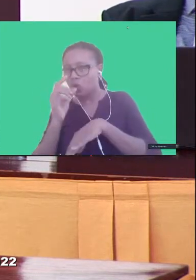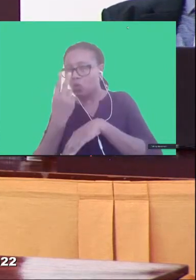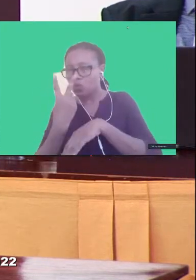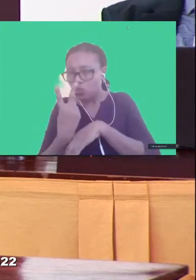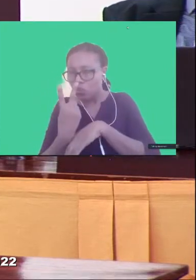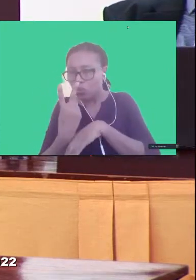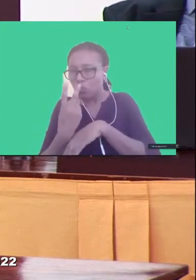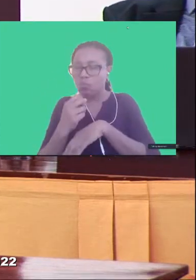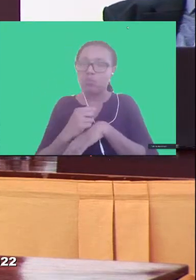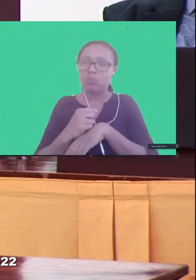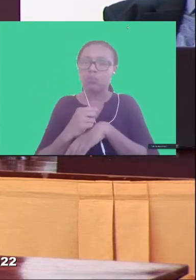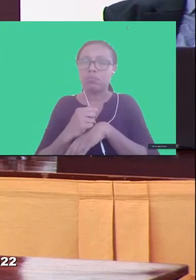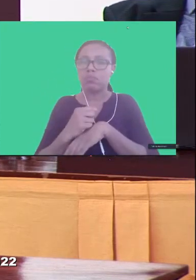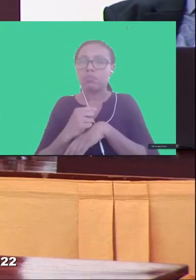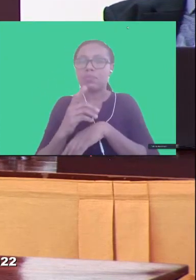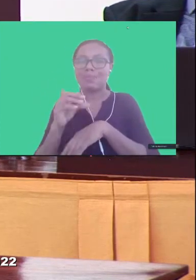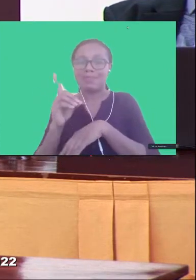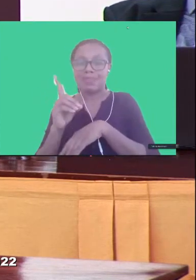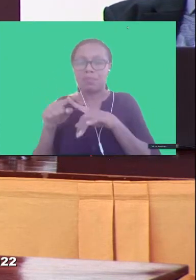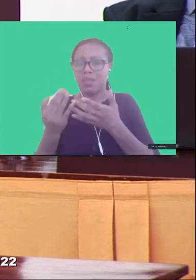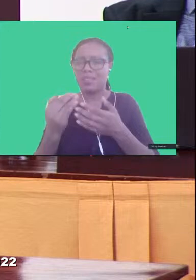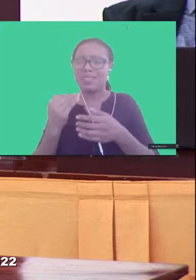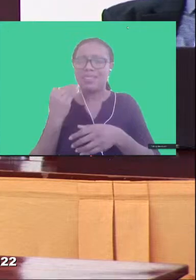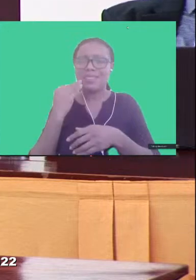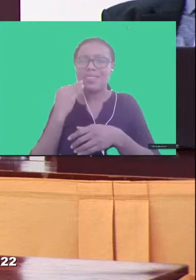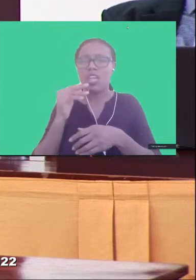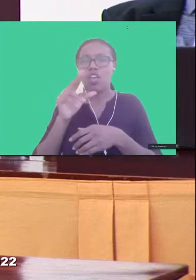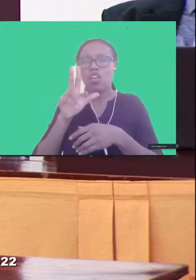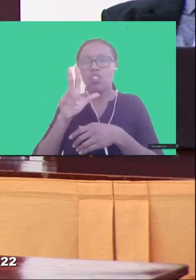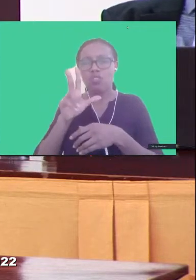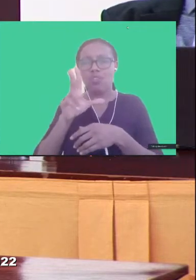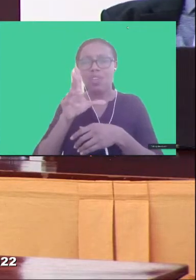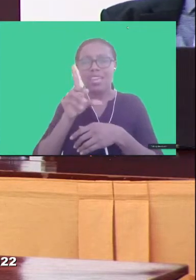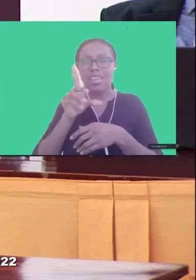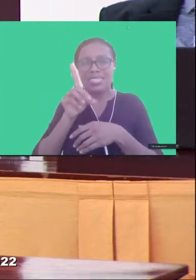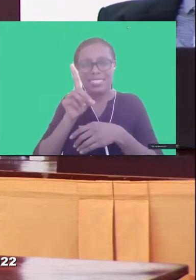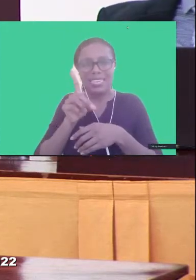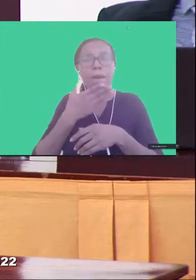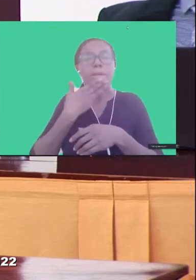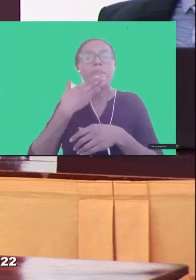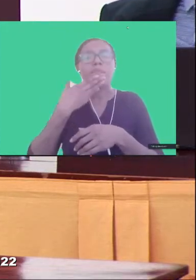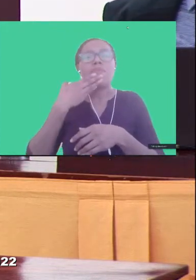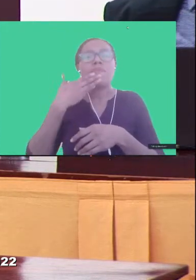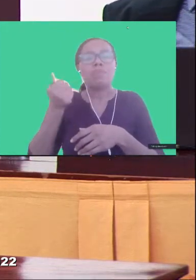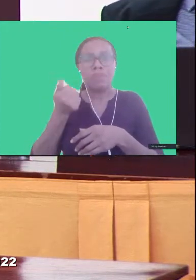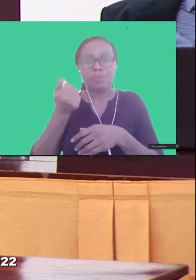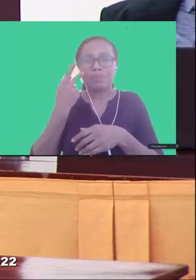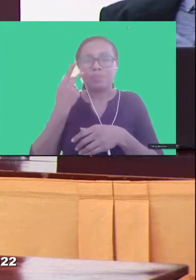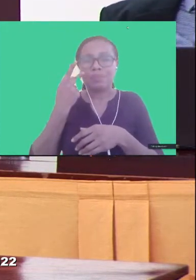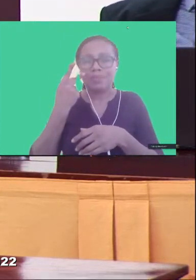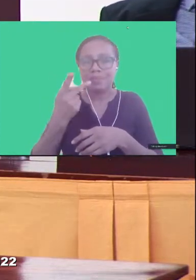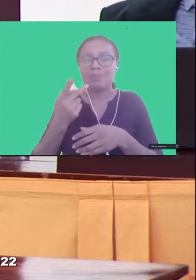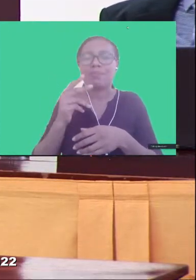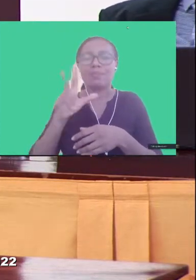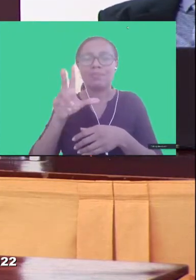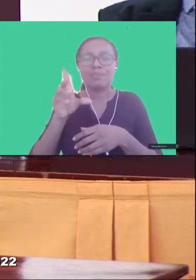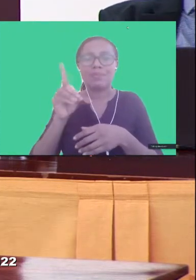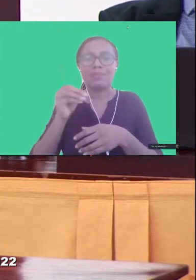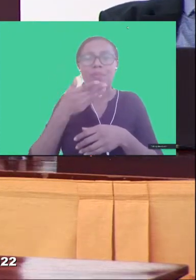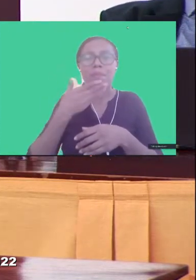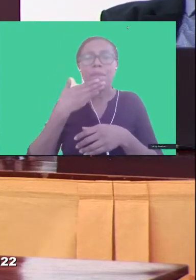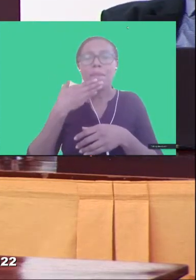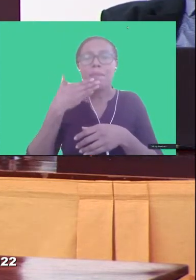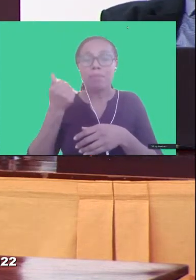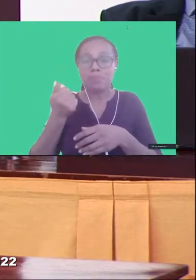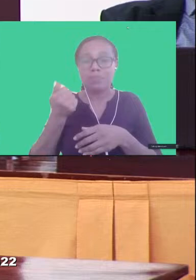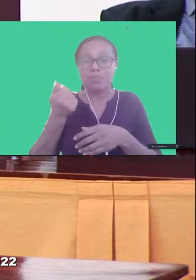much better picture of the subsurface and allows for reducing the risks in the exploration phase, we felt that it